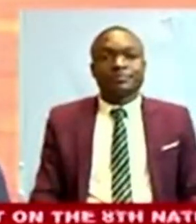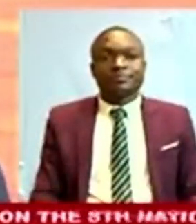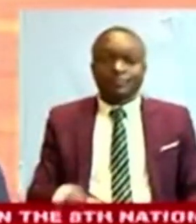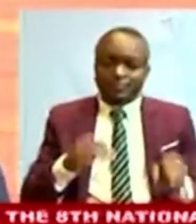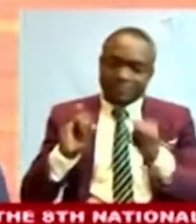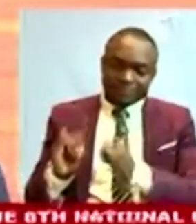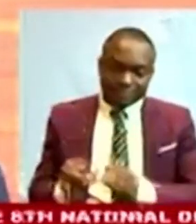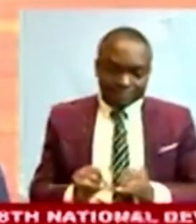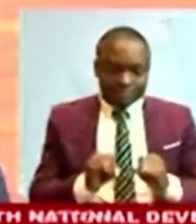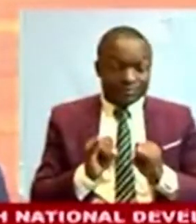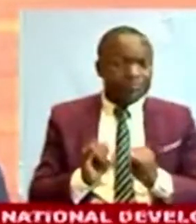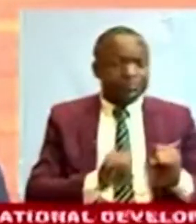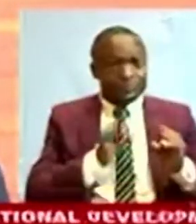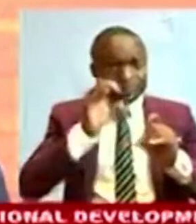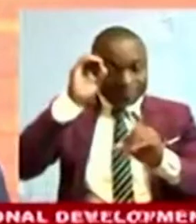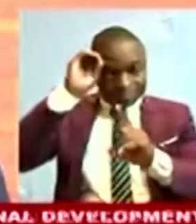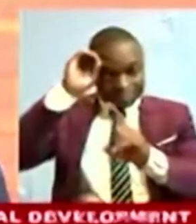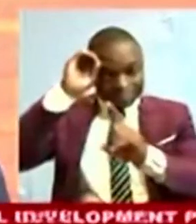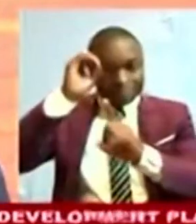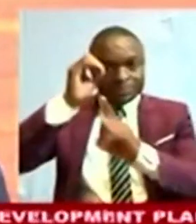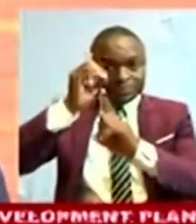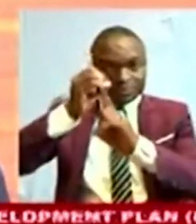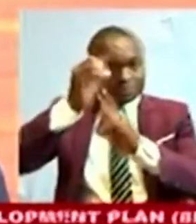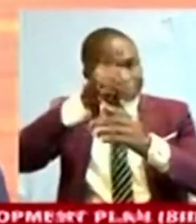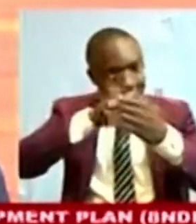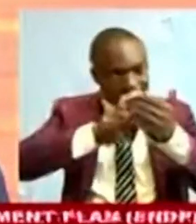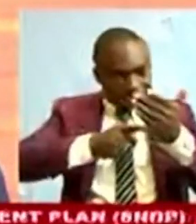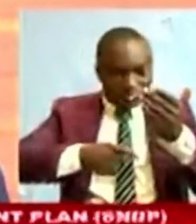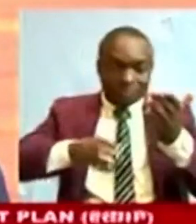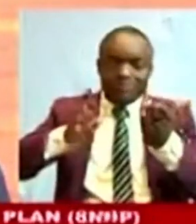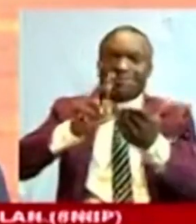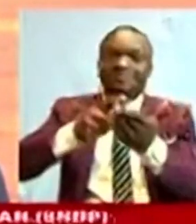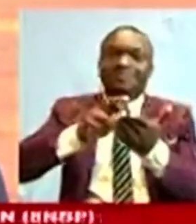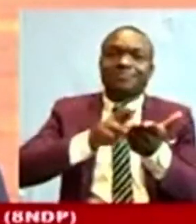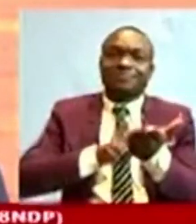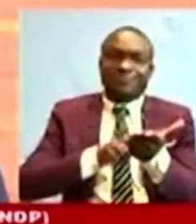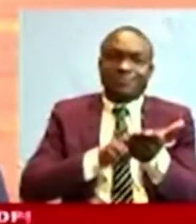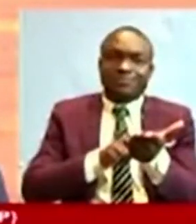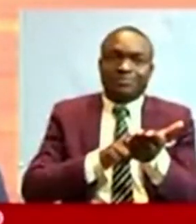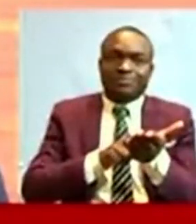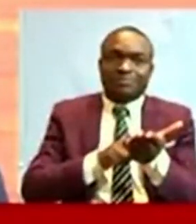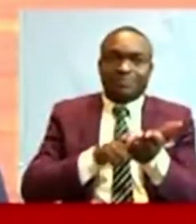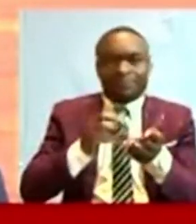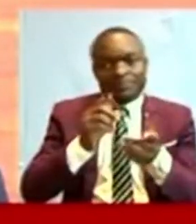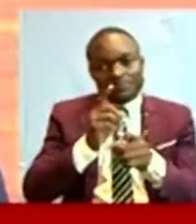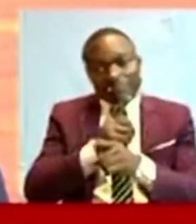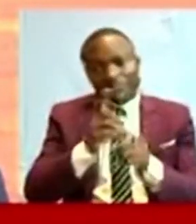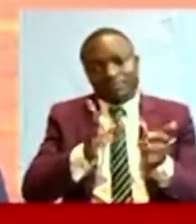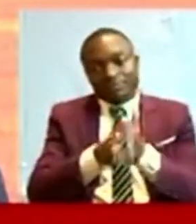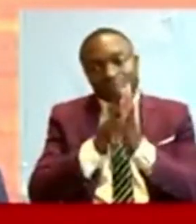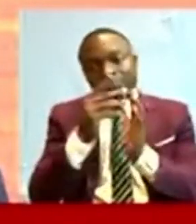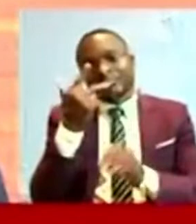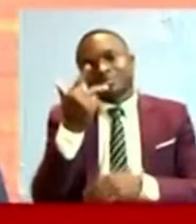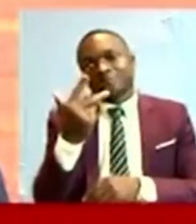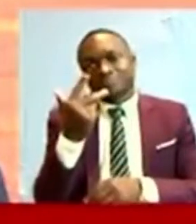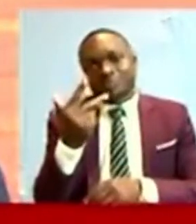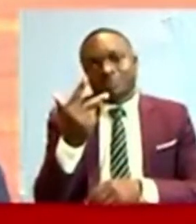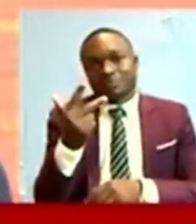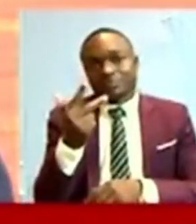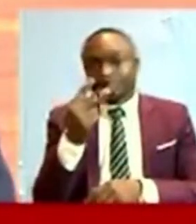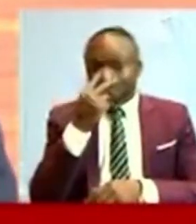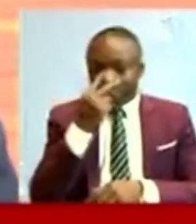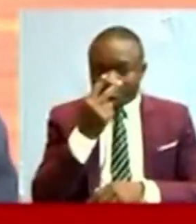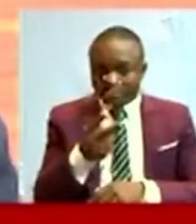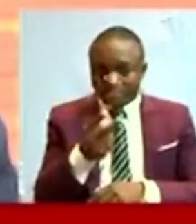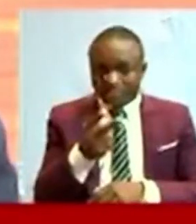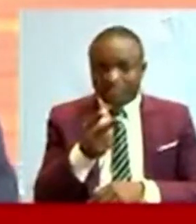implementation targets in there with regard to what they are reporting. I'll just ask 3, Chair, because I see that you